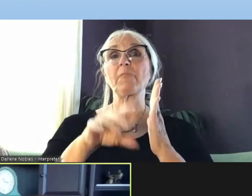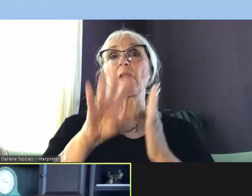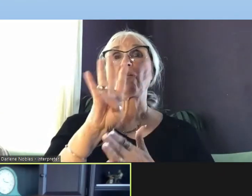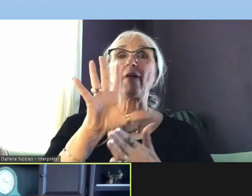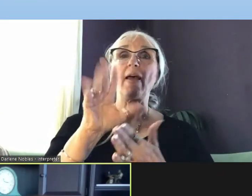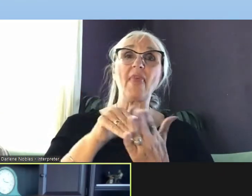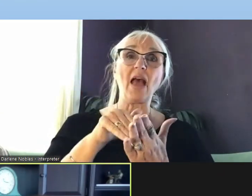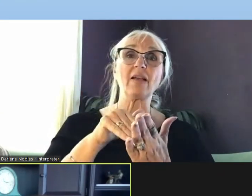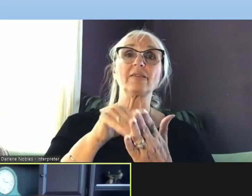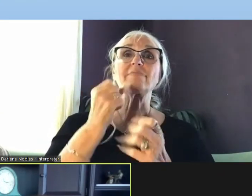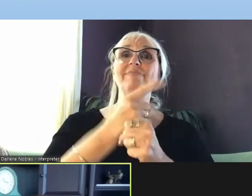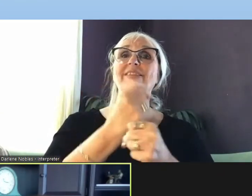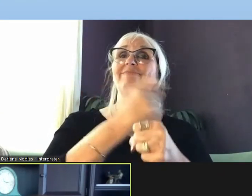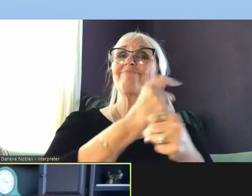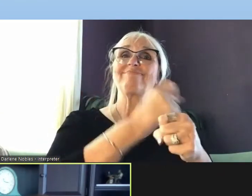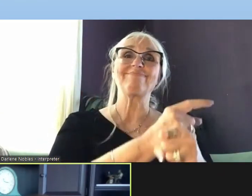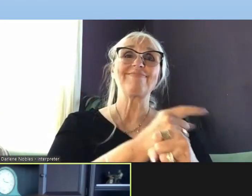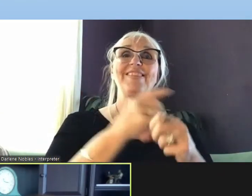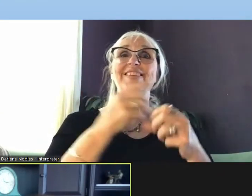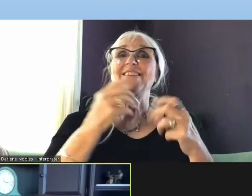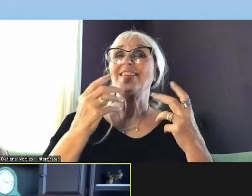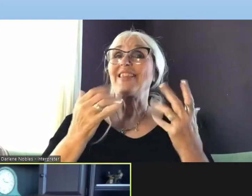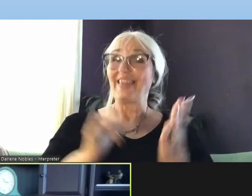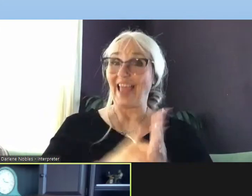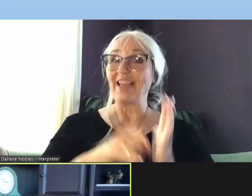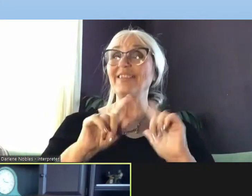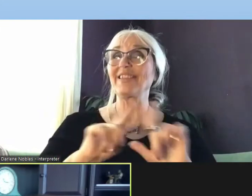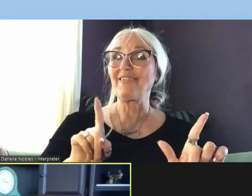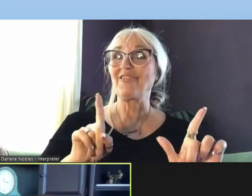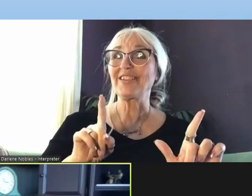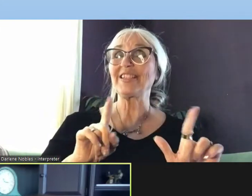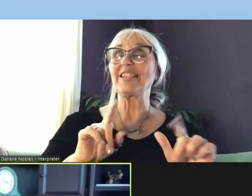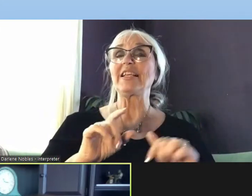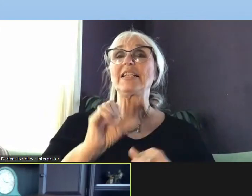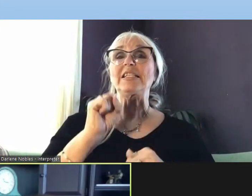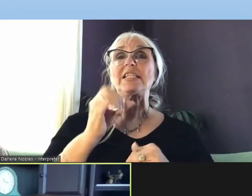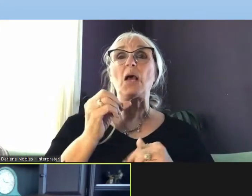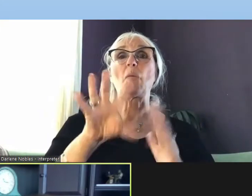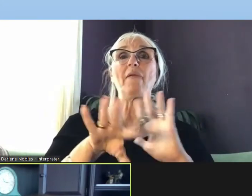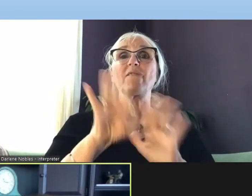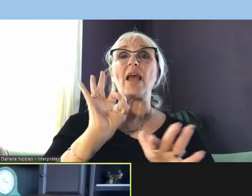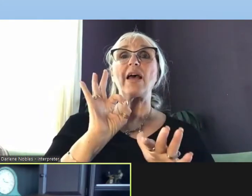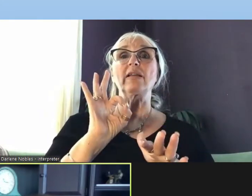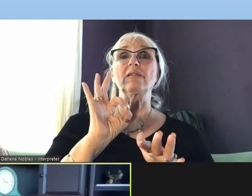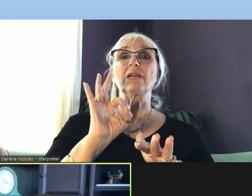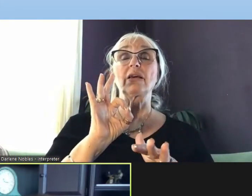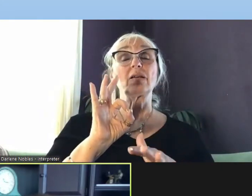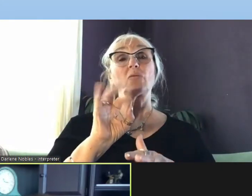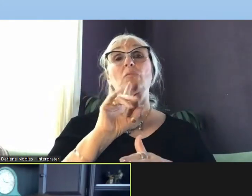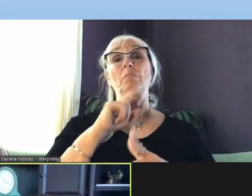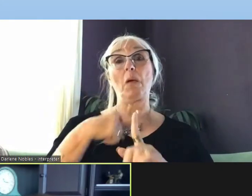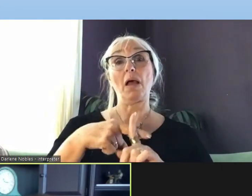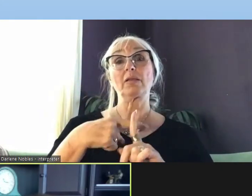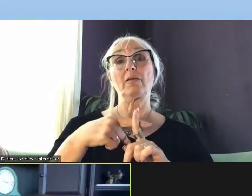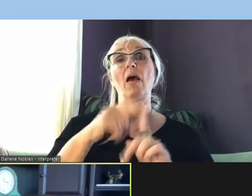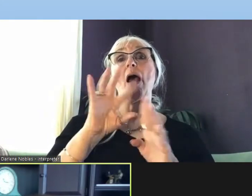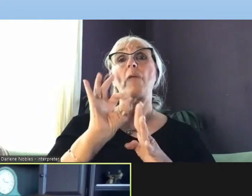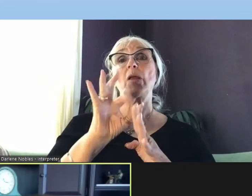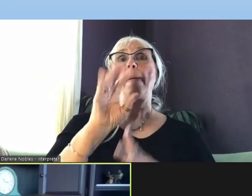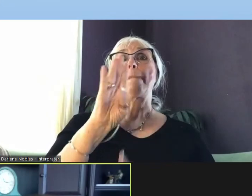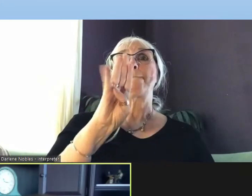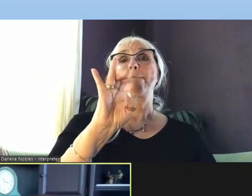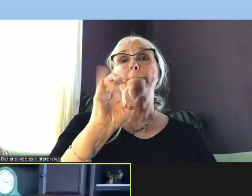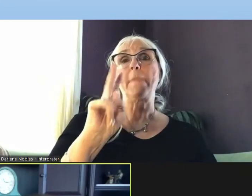$45,000 a year. So there's quite the difference there. We have found a promising option through a company called Backblaze. They